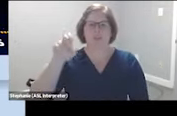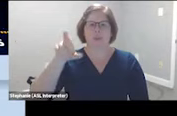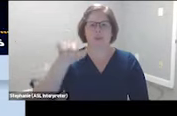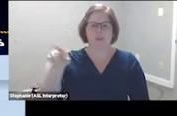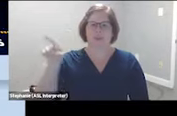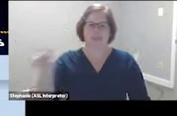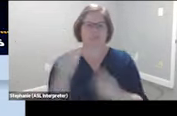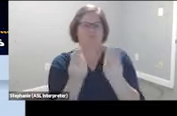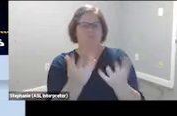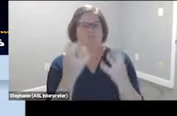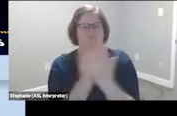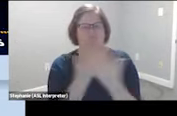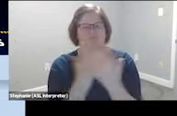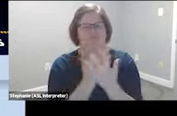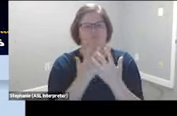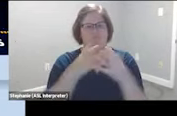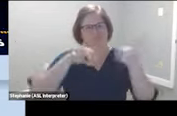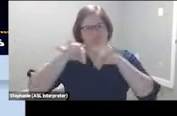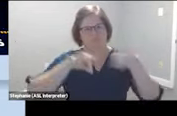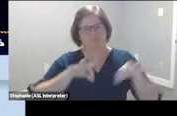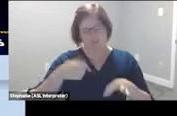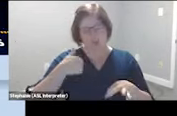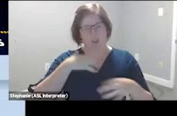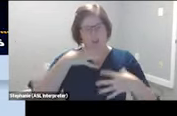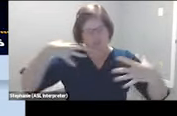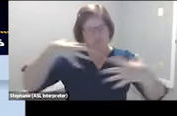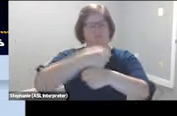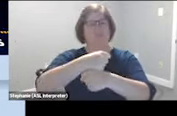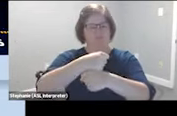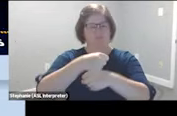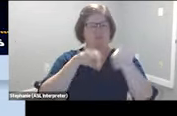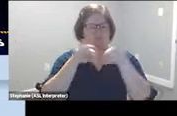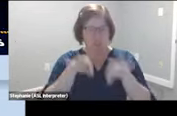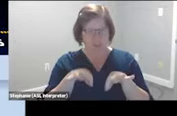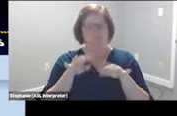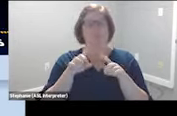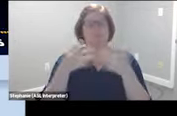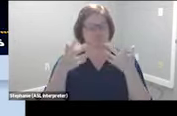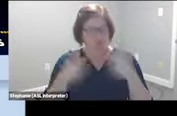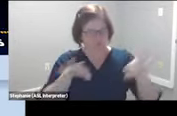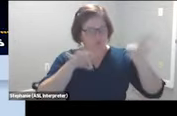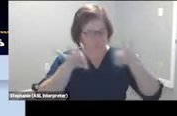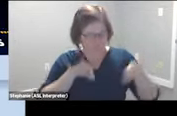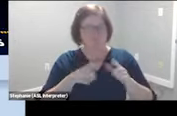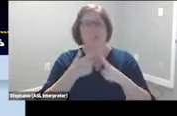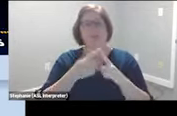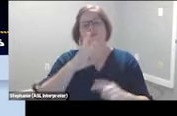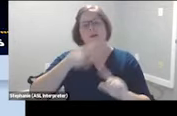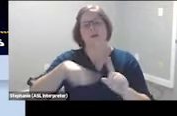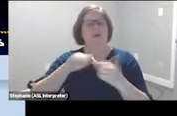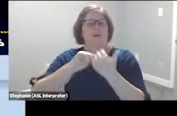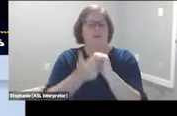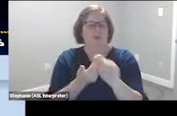I'll describe it in brief for those who may not be familiar with it. And then I'll talk a little bit about the applications that